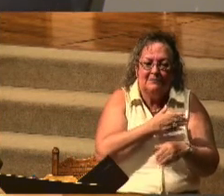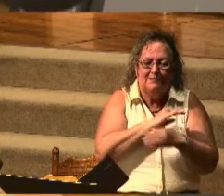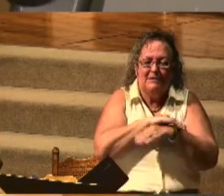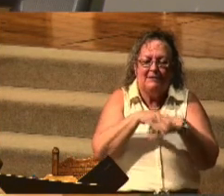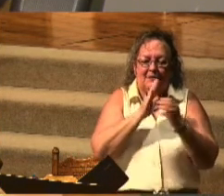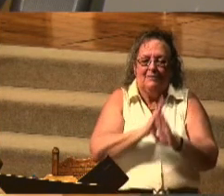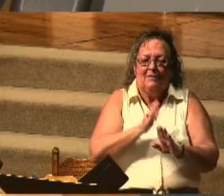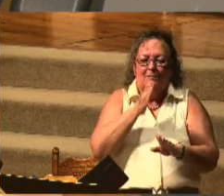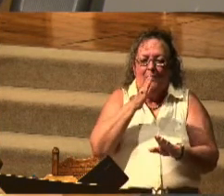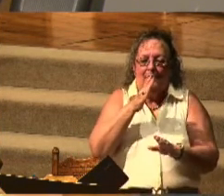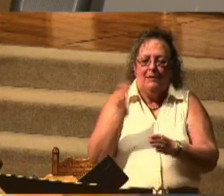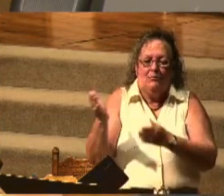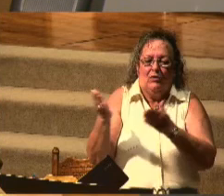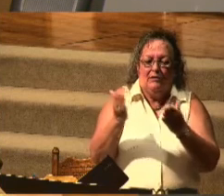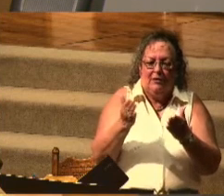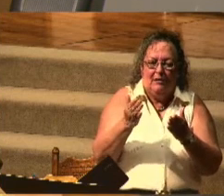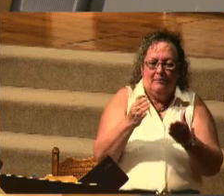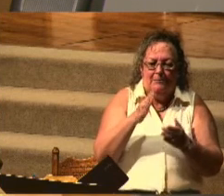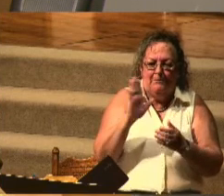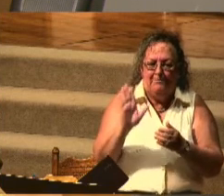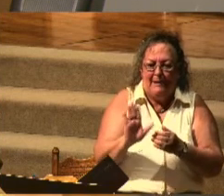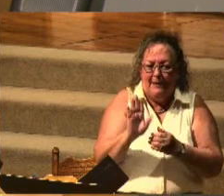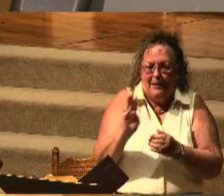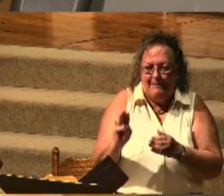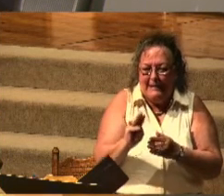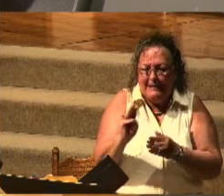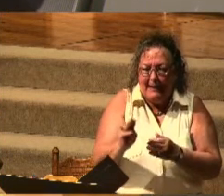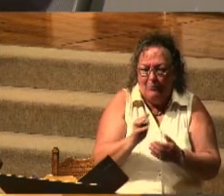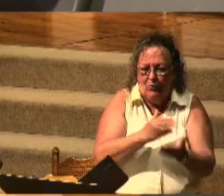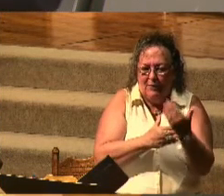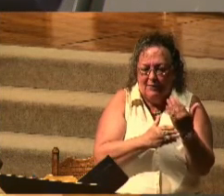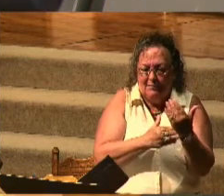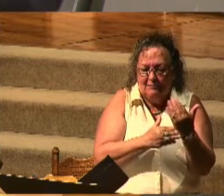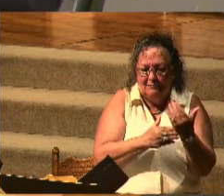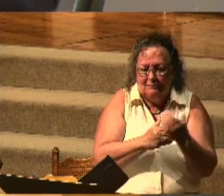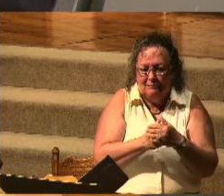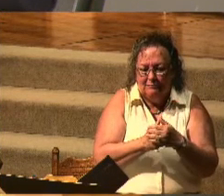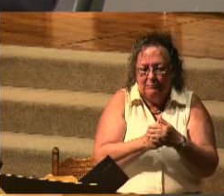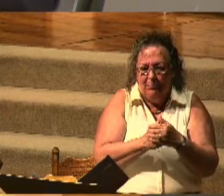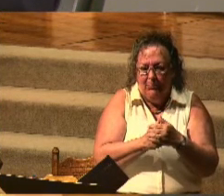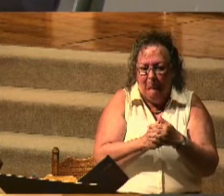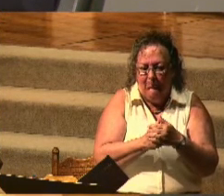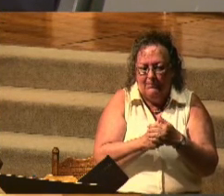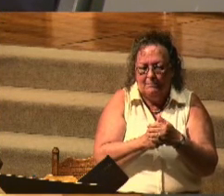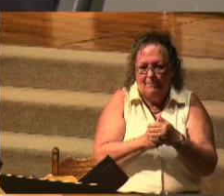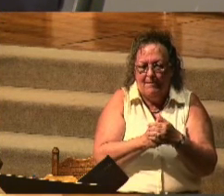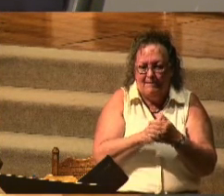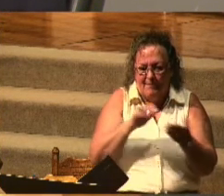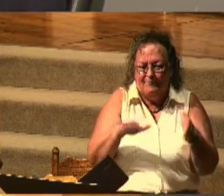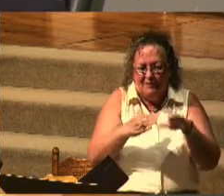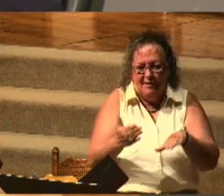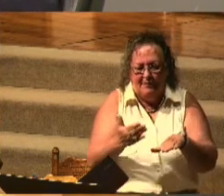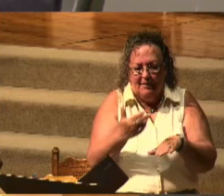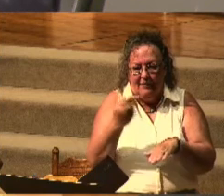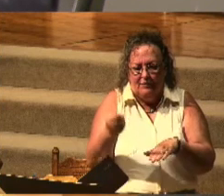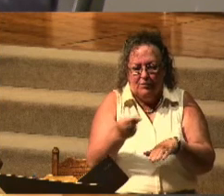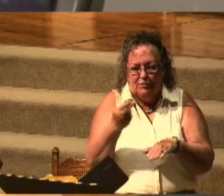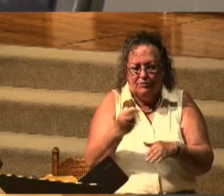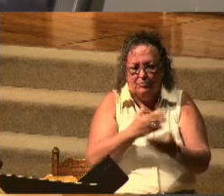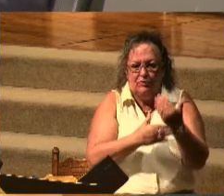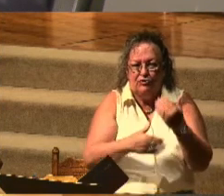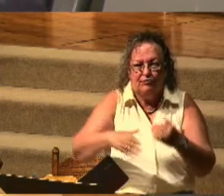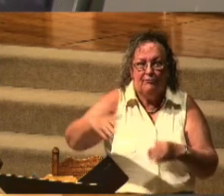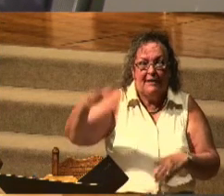They brought her in on a Monday morning. She was gone Thursday morning. And she just raised her